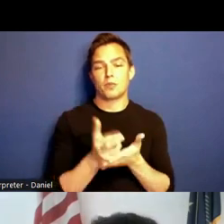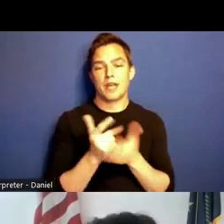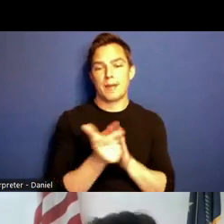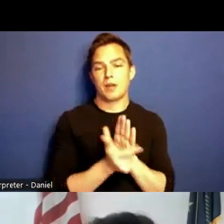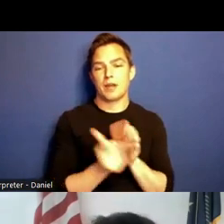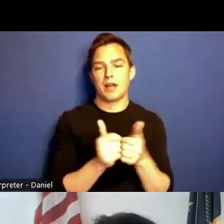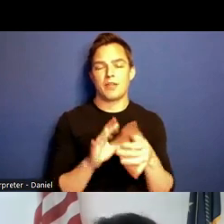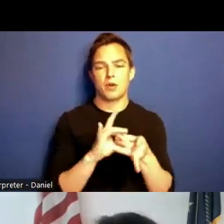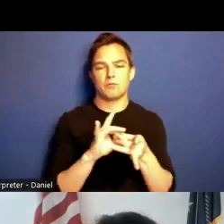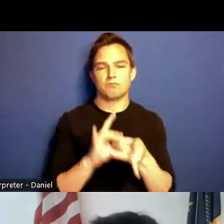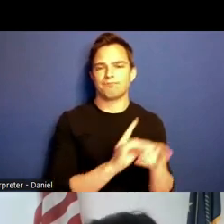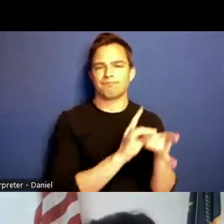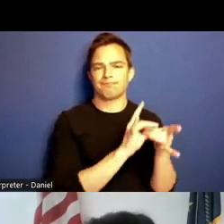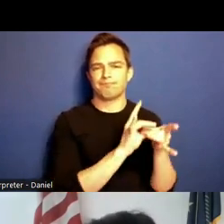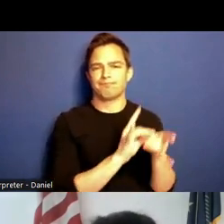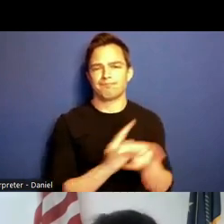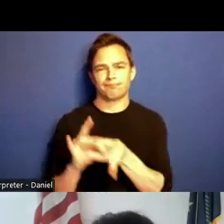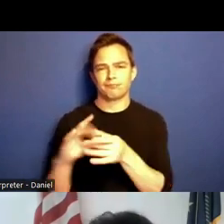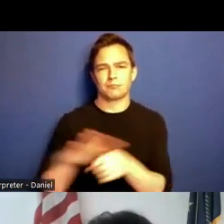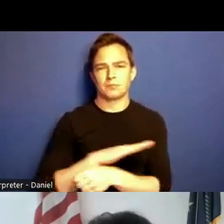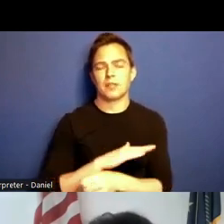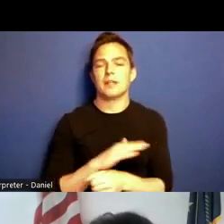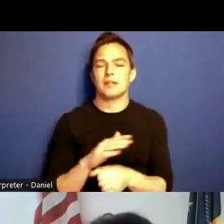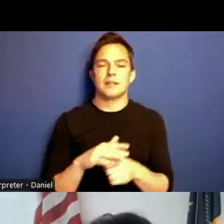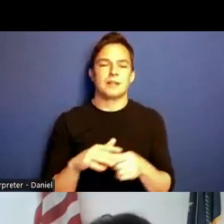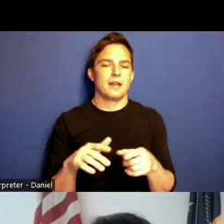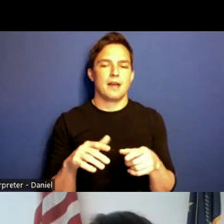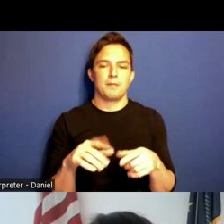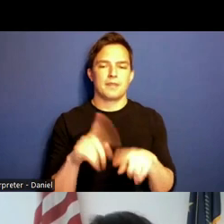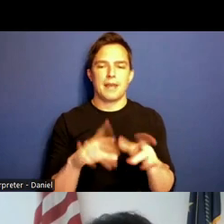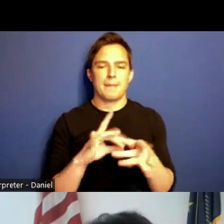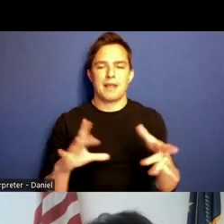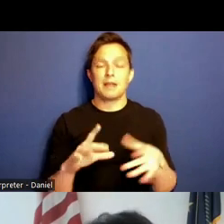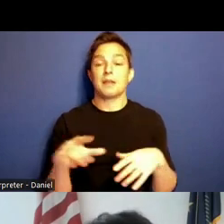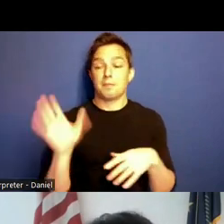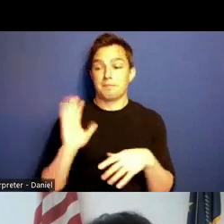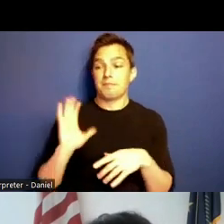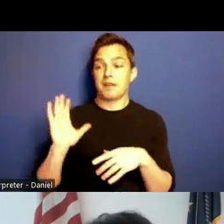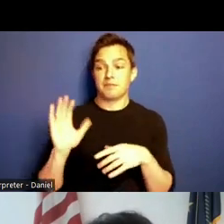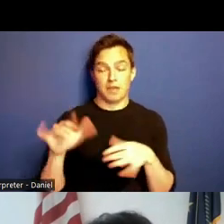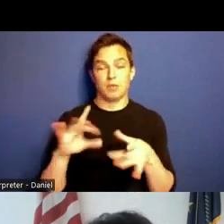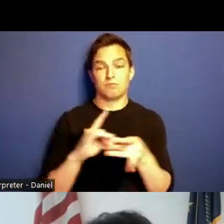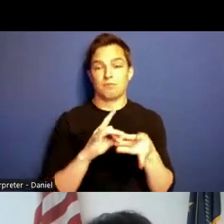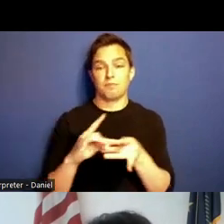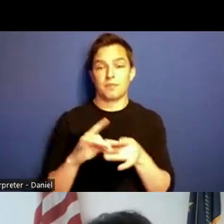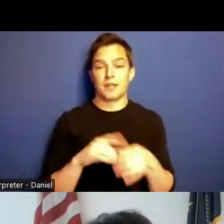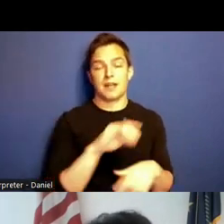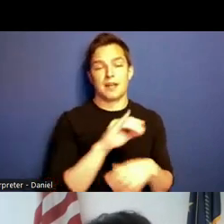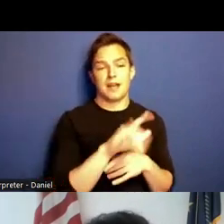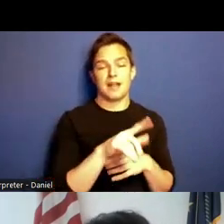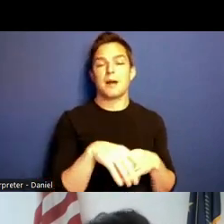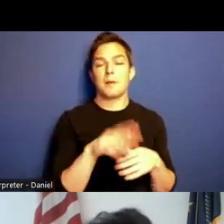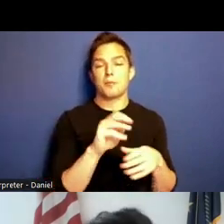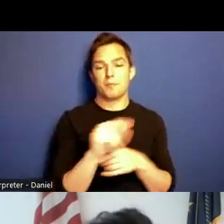are inextricably linked. And they are. They were then, as they have grown, as the IL movement and SILs have